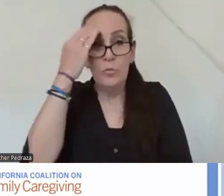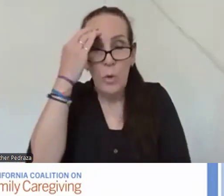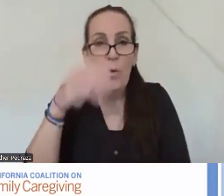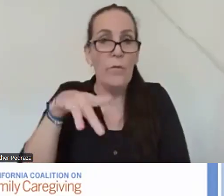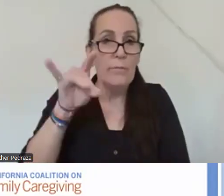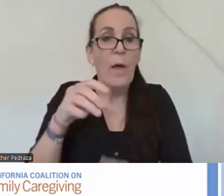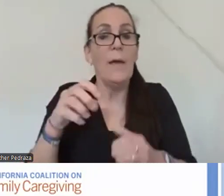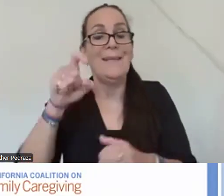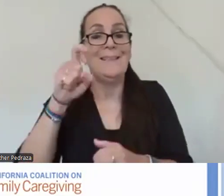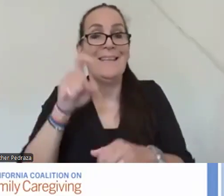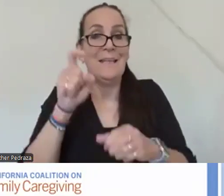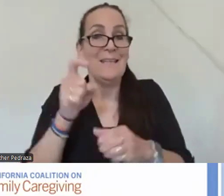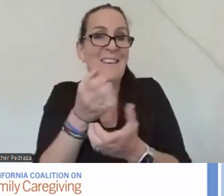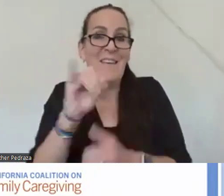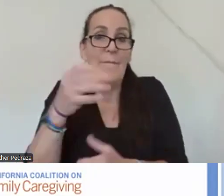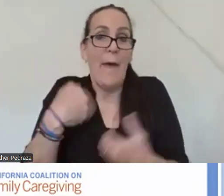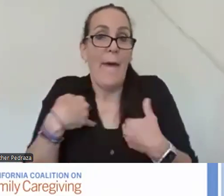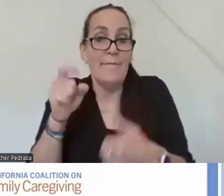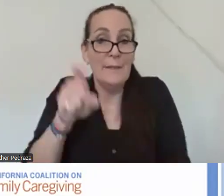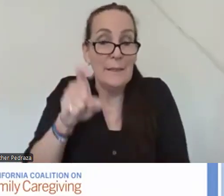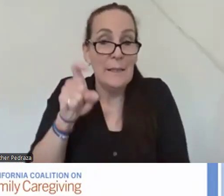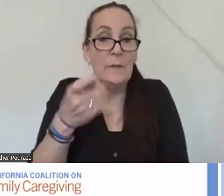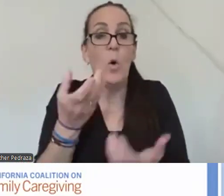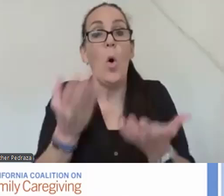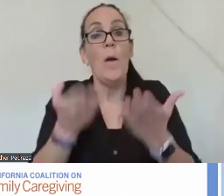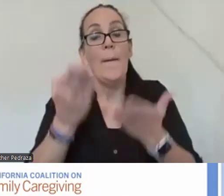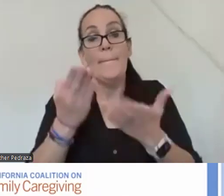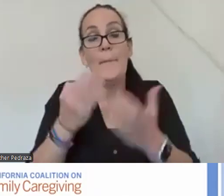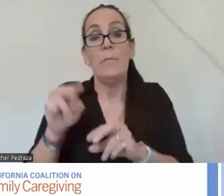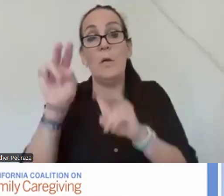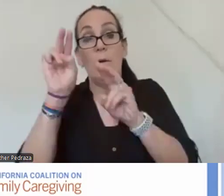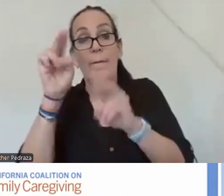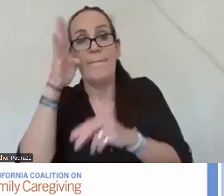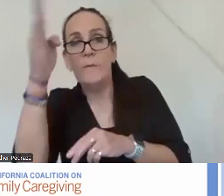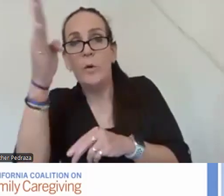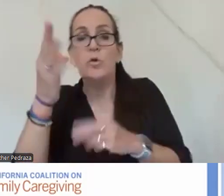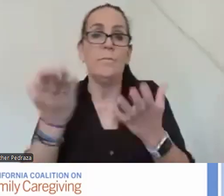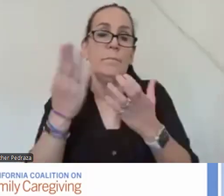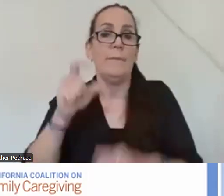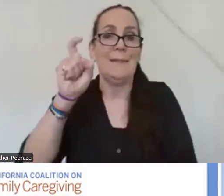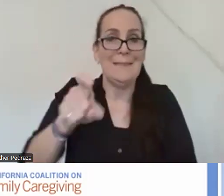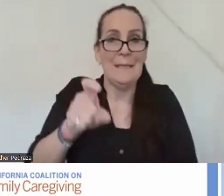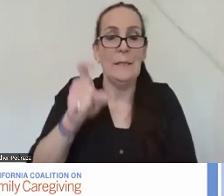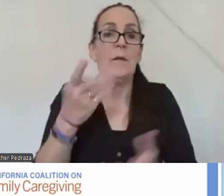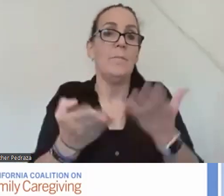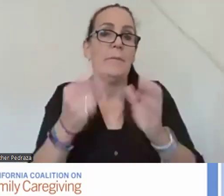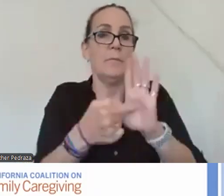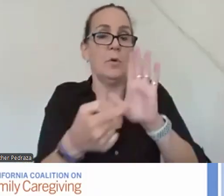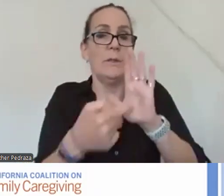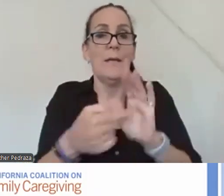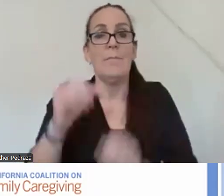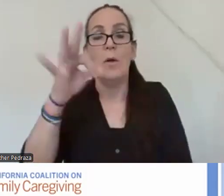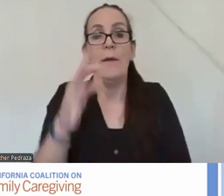clearly foreseeable unmet need, such as the need which arises, for example, when an aging spouse or parent is a caregiver but is